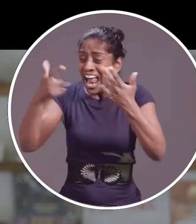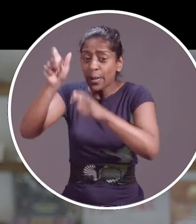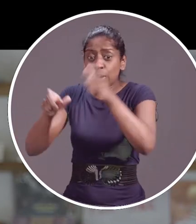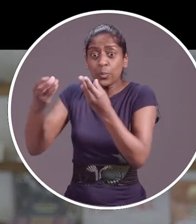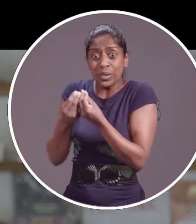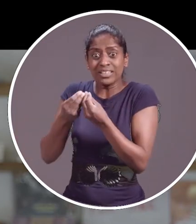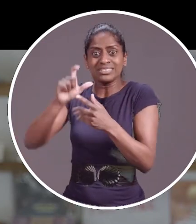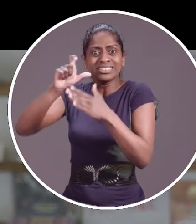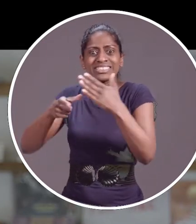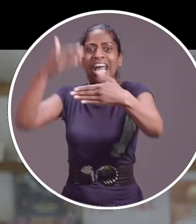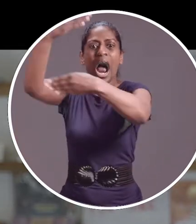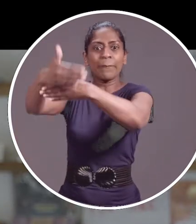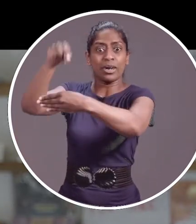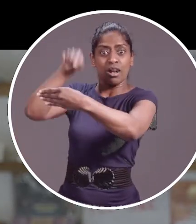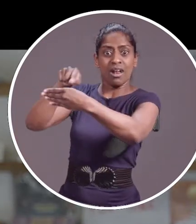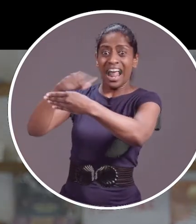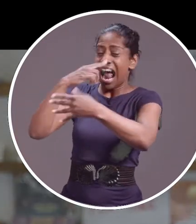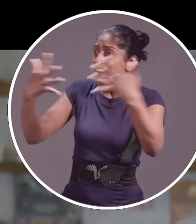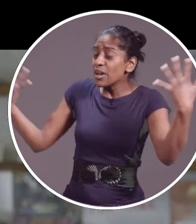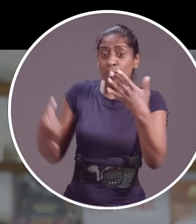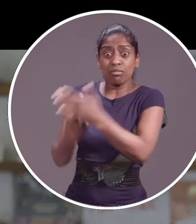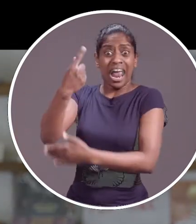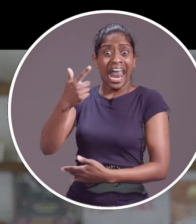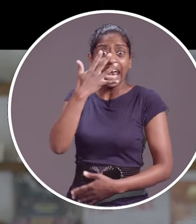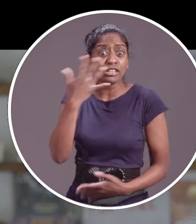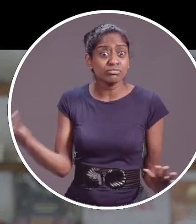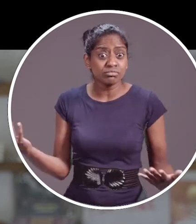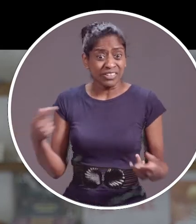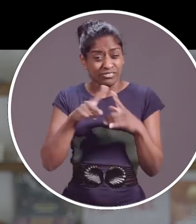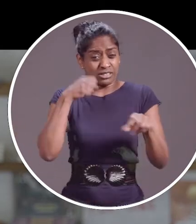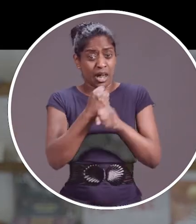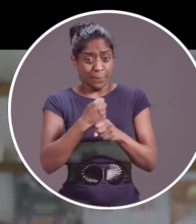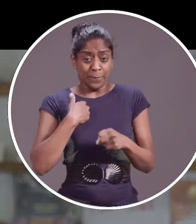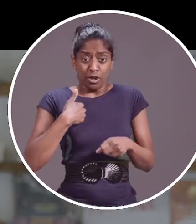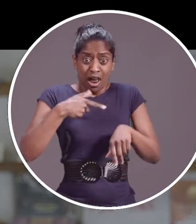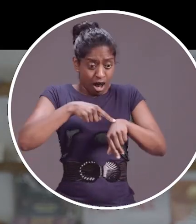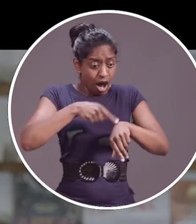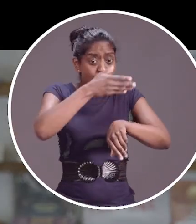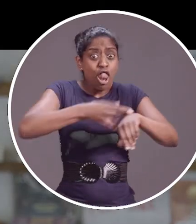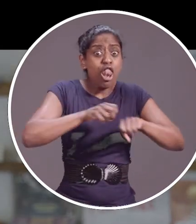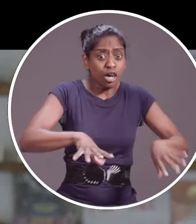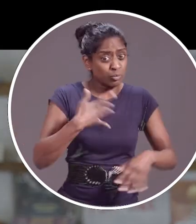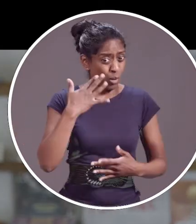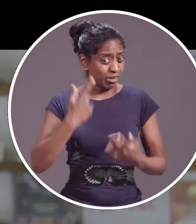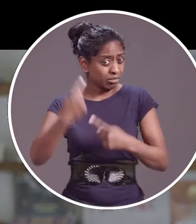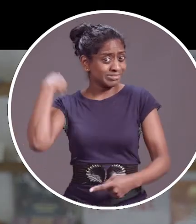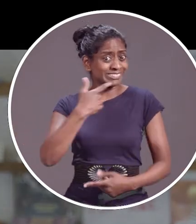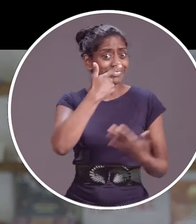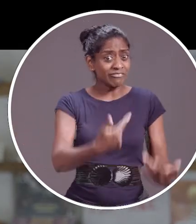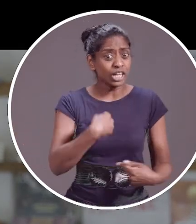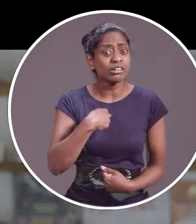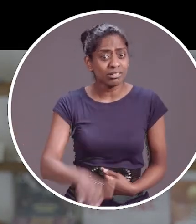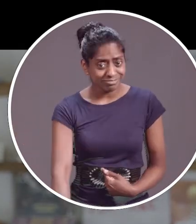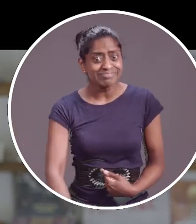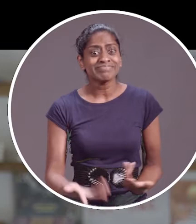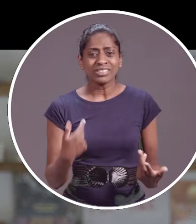be disabled anytime, in any moment, in any age. For example, I lost my hand when I was 7 years old. So before that, I was